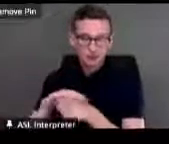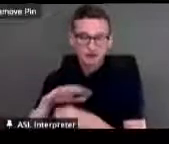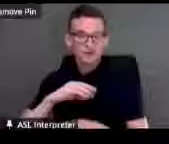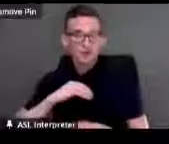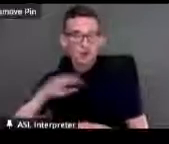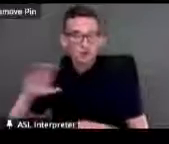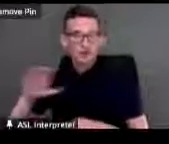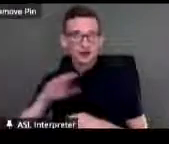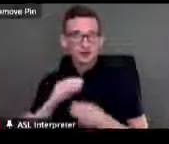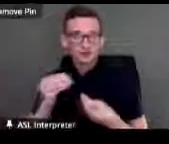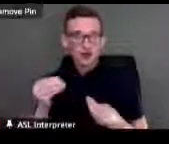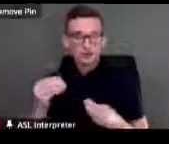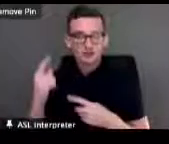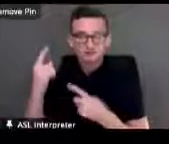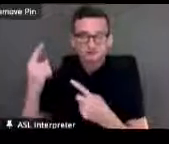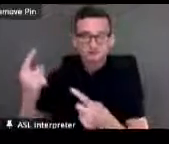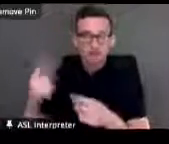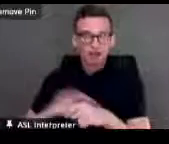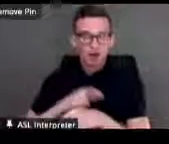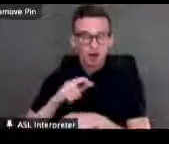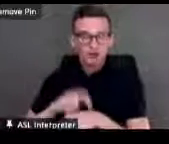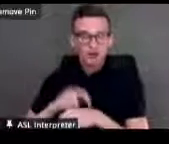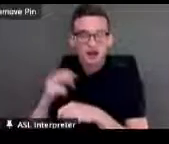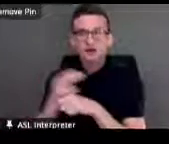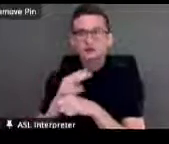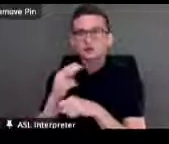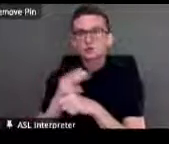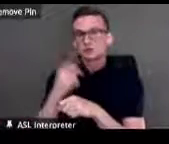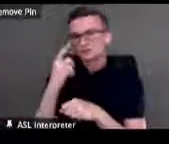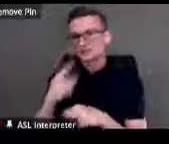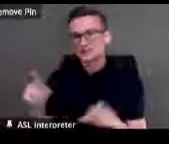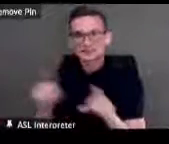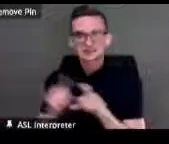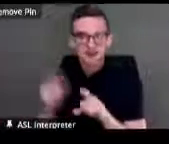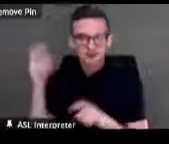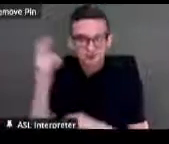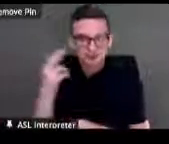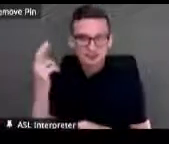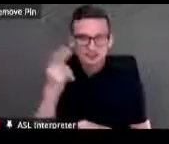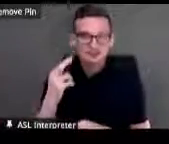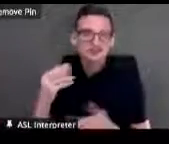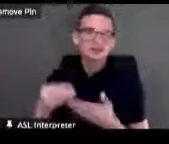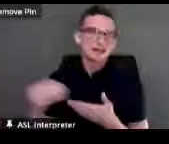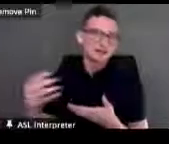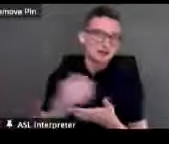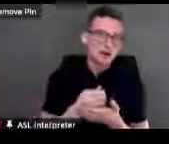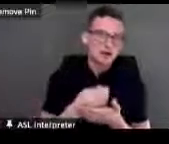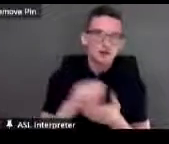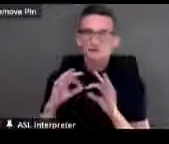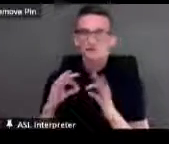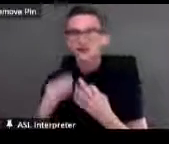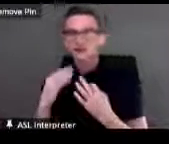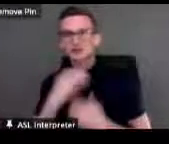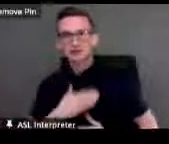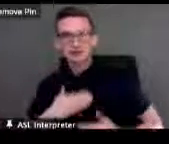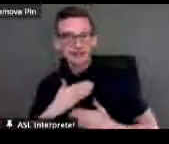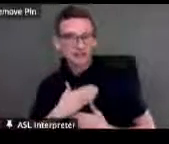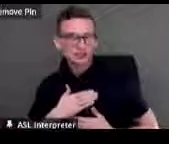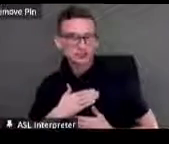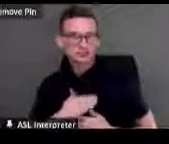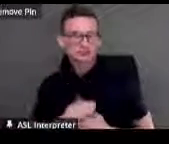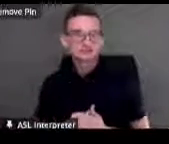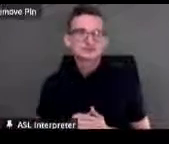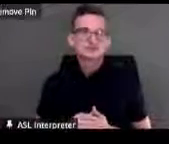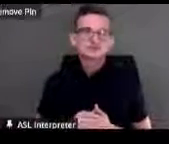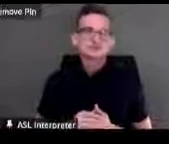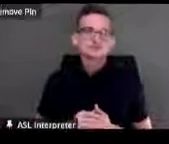long time and use that property for the same means, which is, income and family recreation.